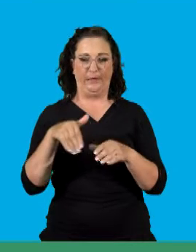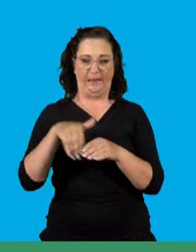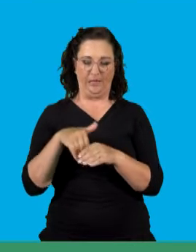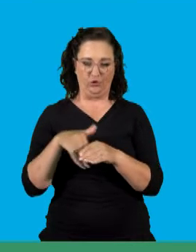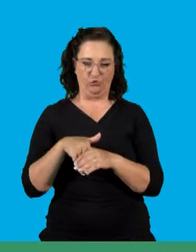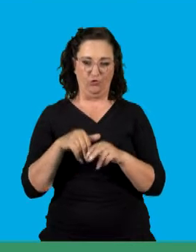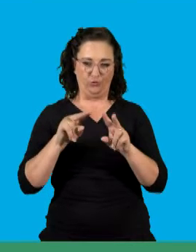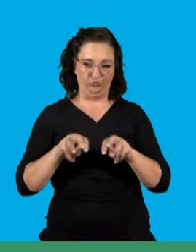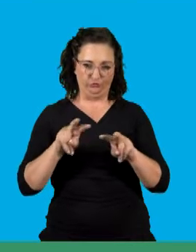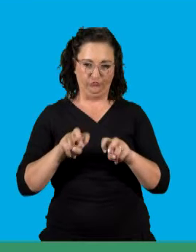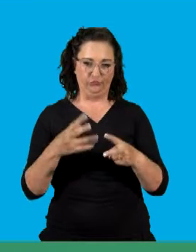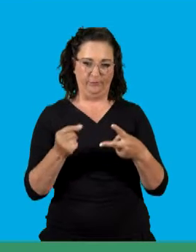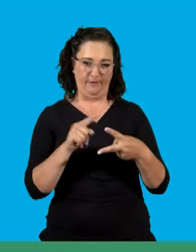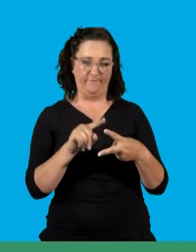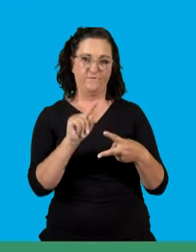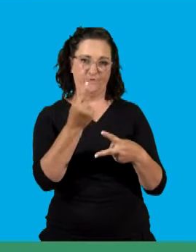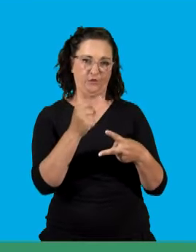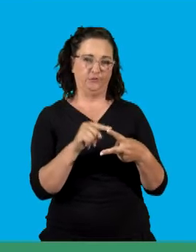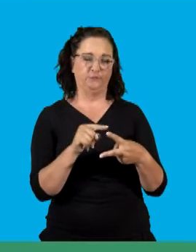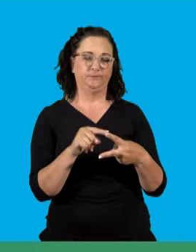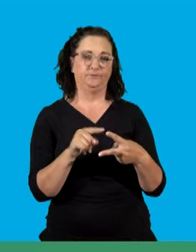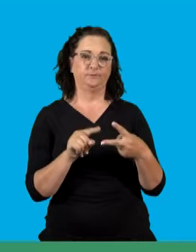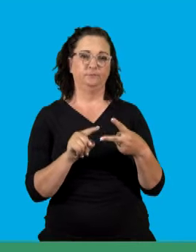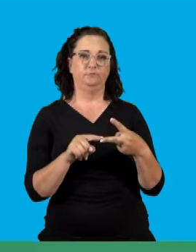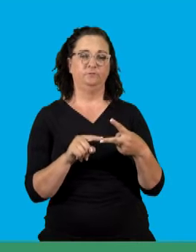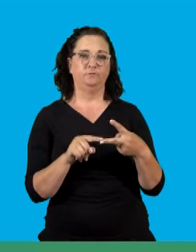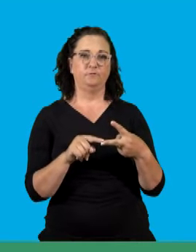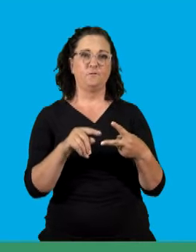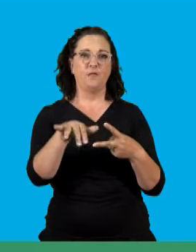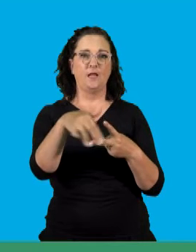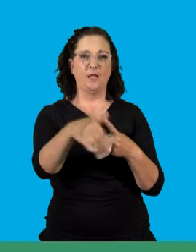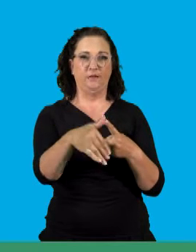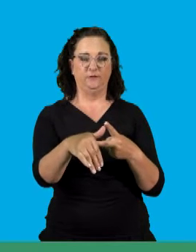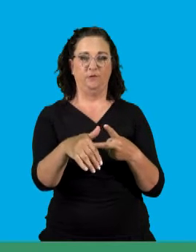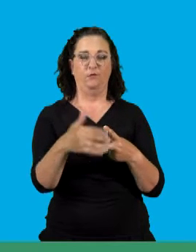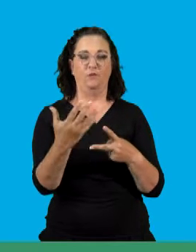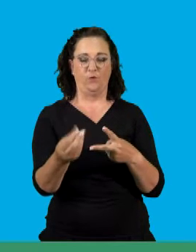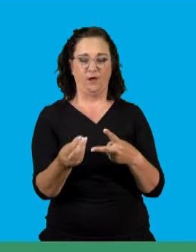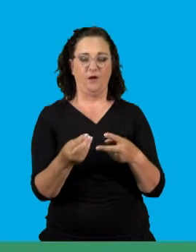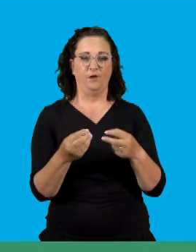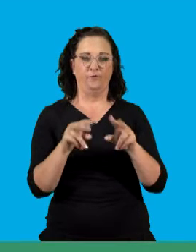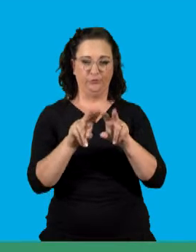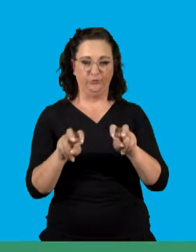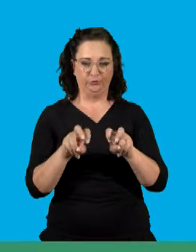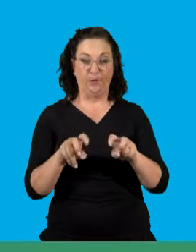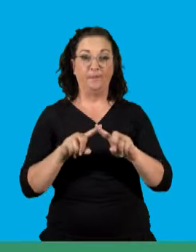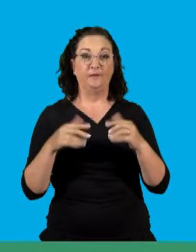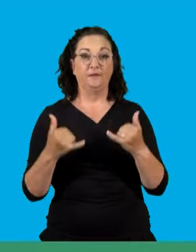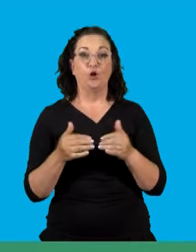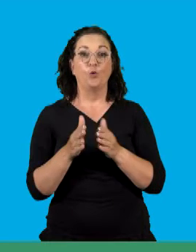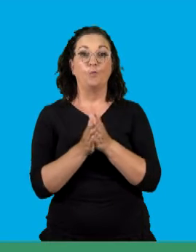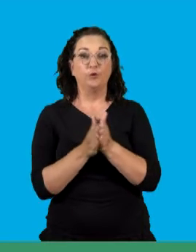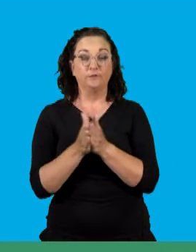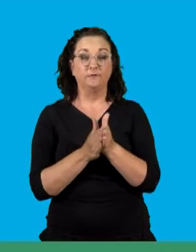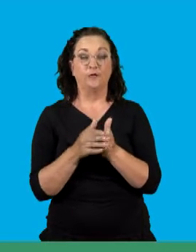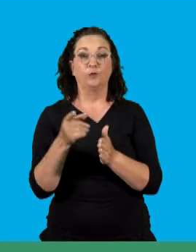We've got internal market research. That is the first one that we've identified. But now let us quote. Remember when they say motivate your